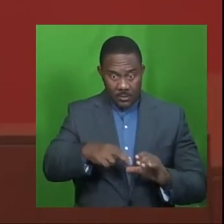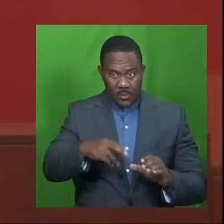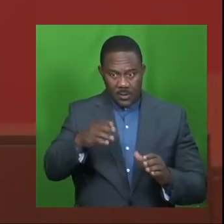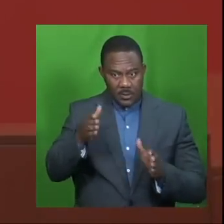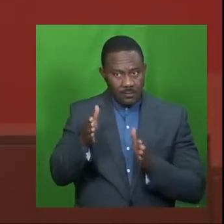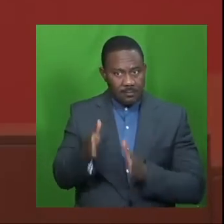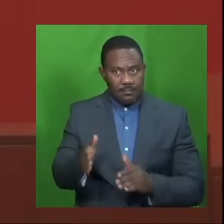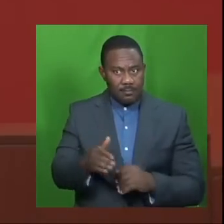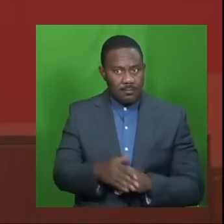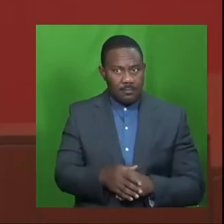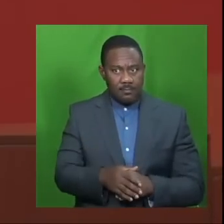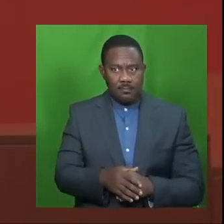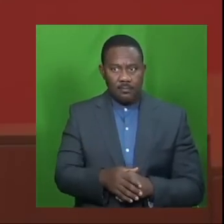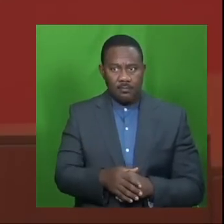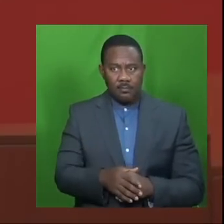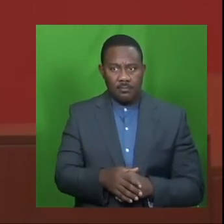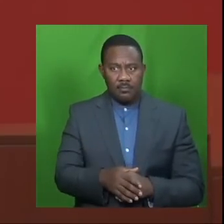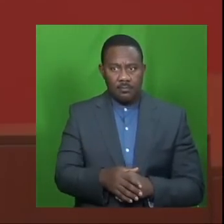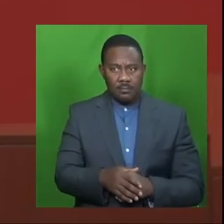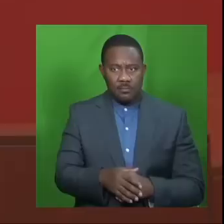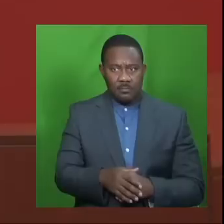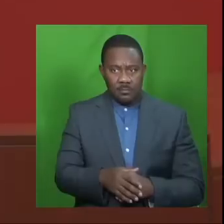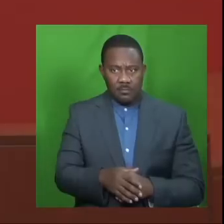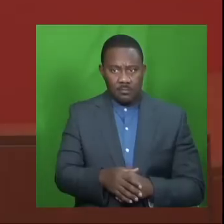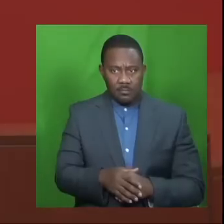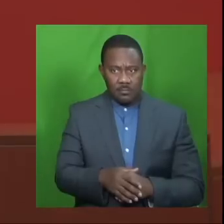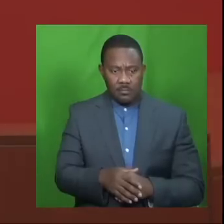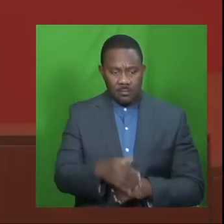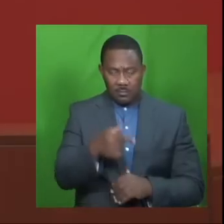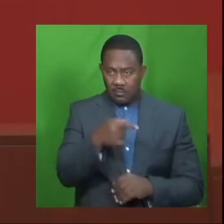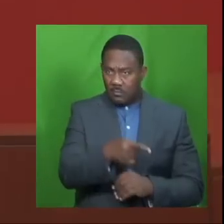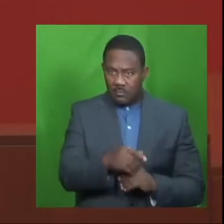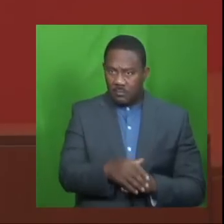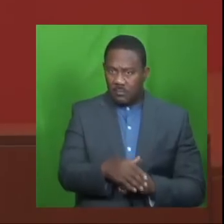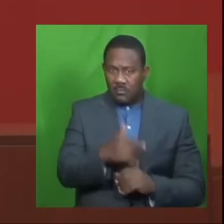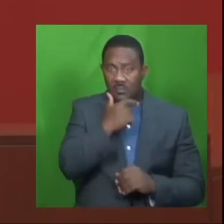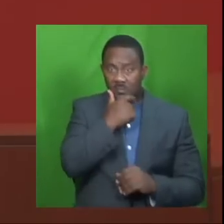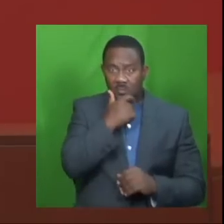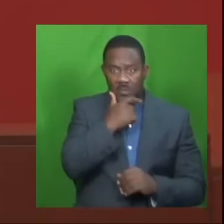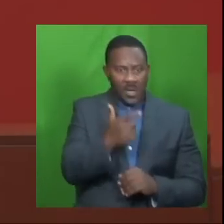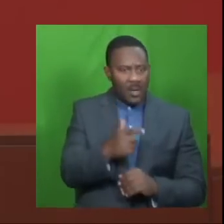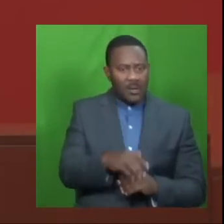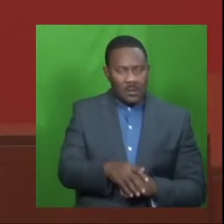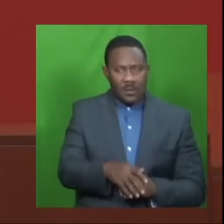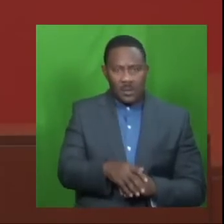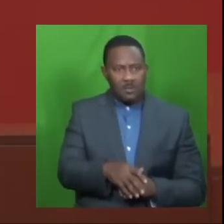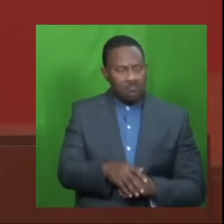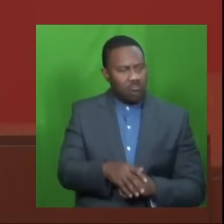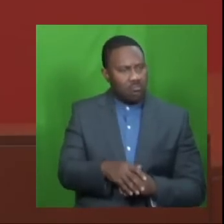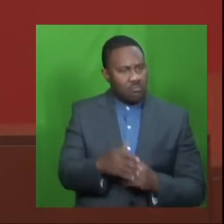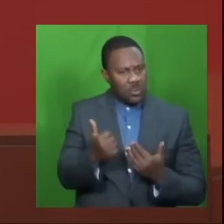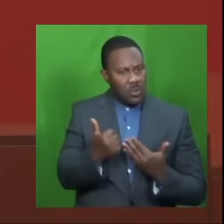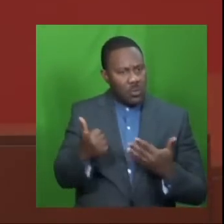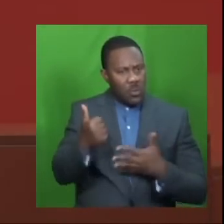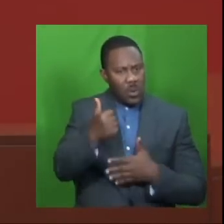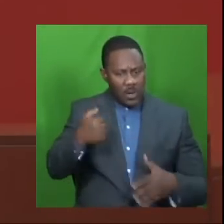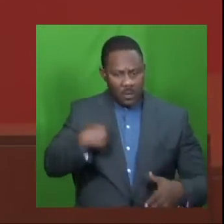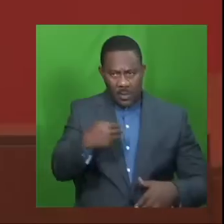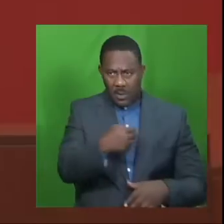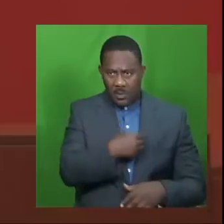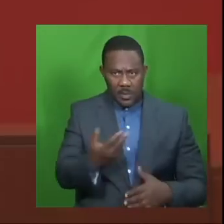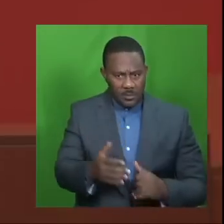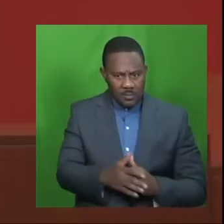His Excellency Nana Addo Dankwa Akufo-Addo was the ranking member. We went through all and we legislated